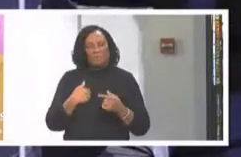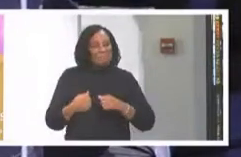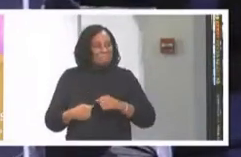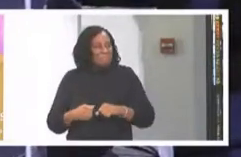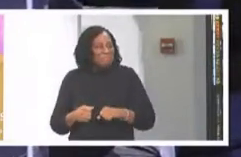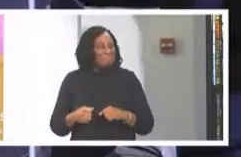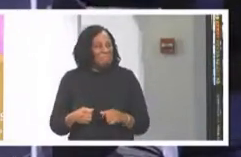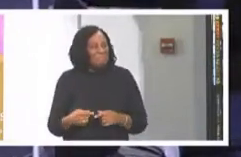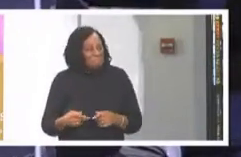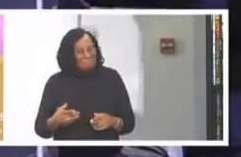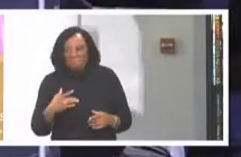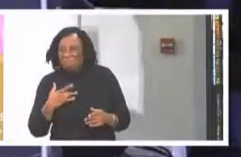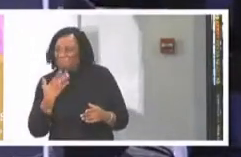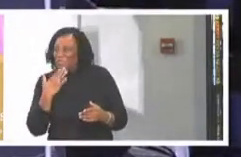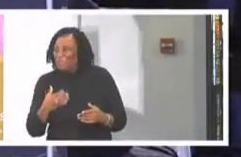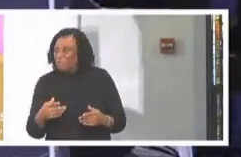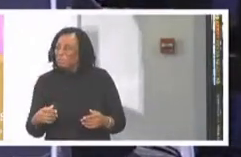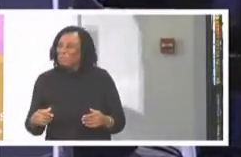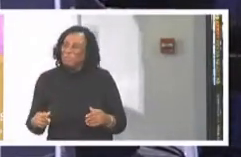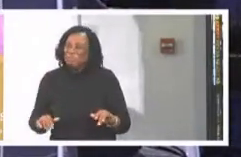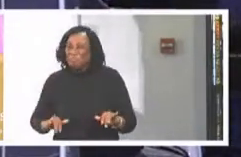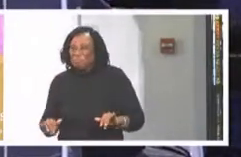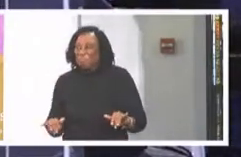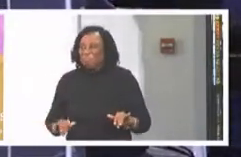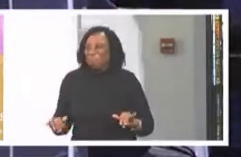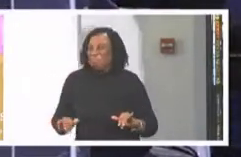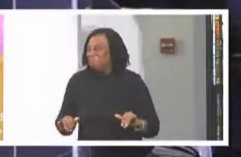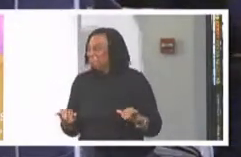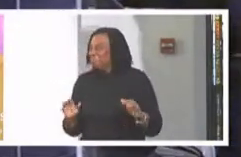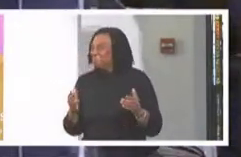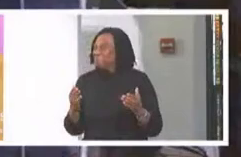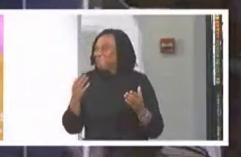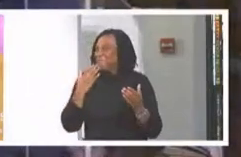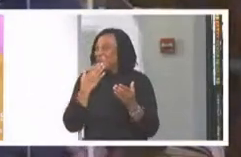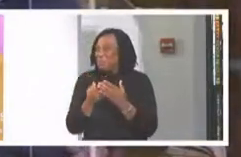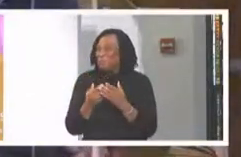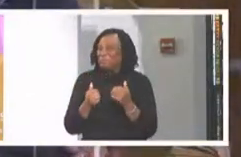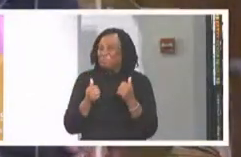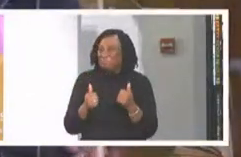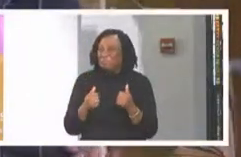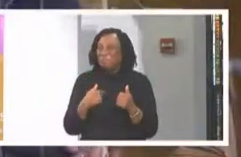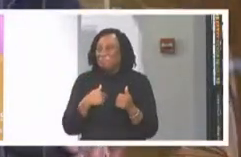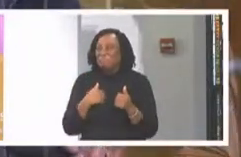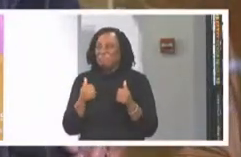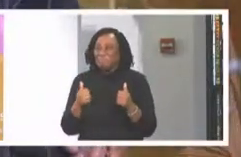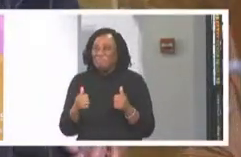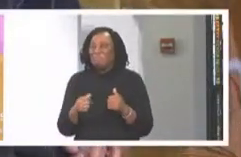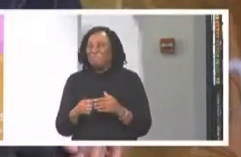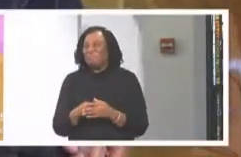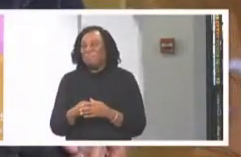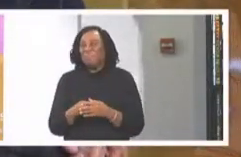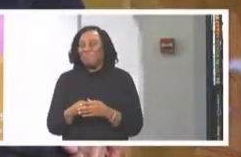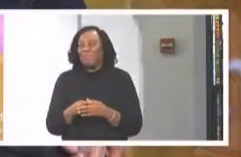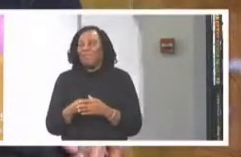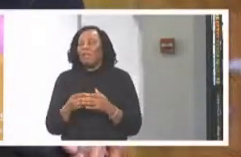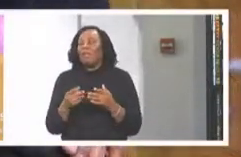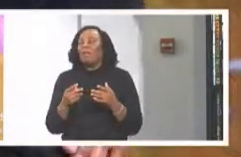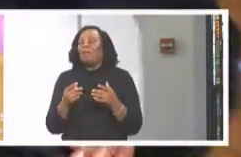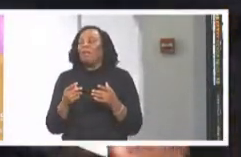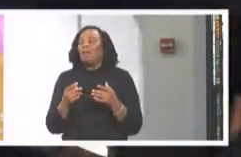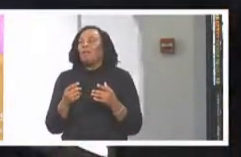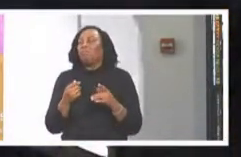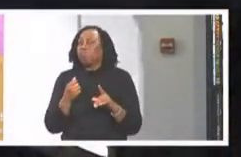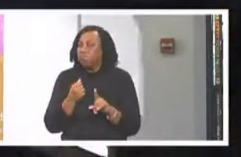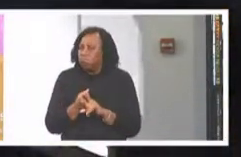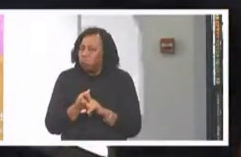step. You know how we are when we think things are going well. Got a little bounce in our step. And then I went in one